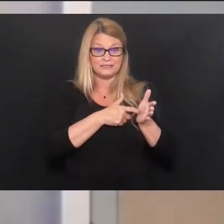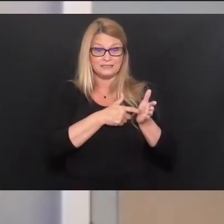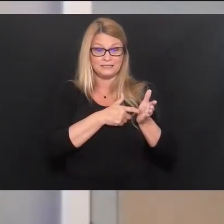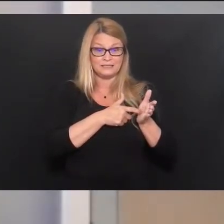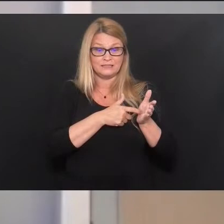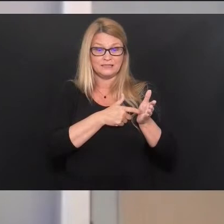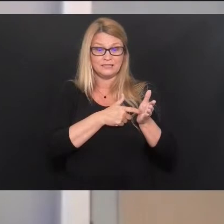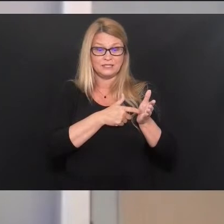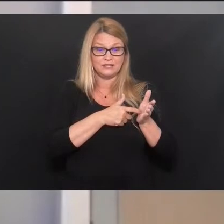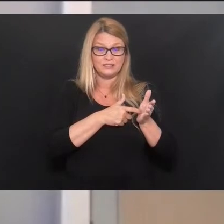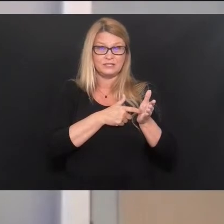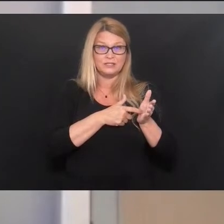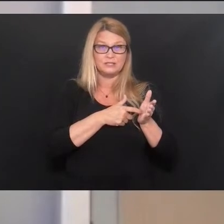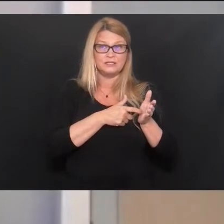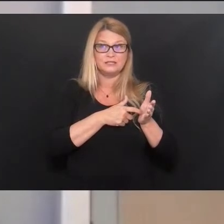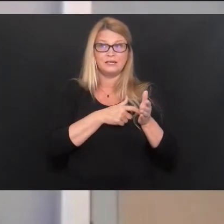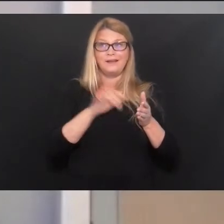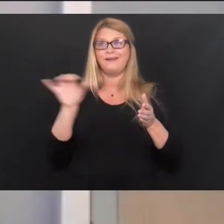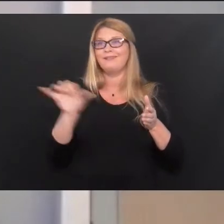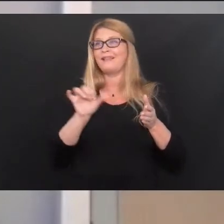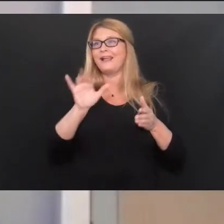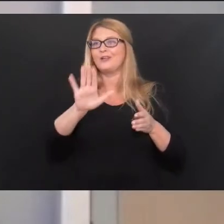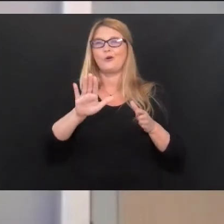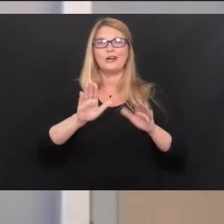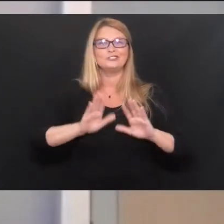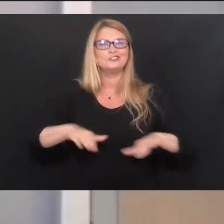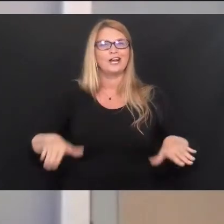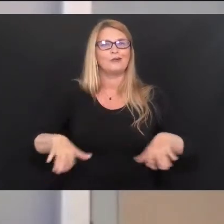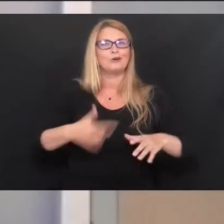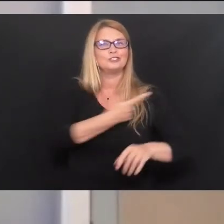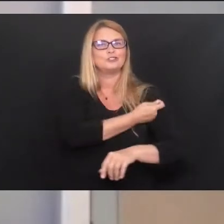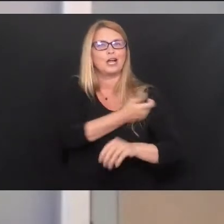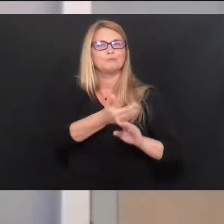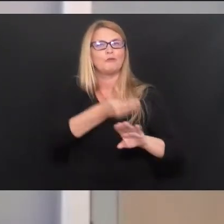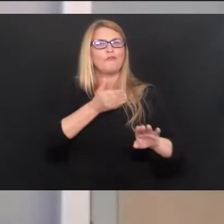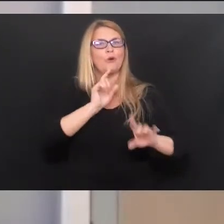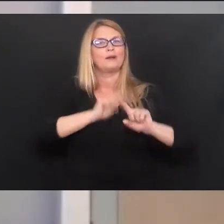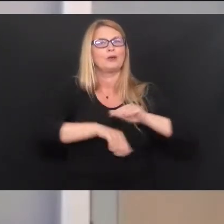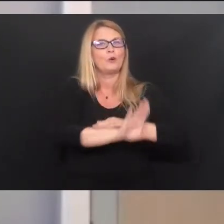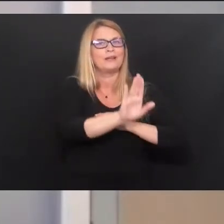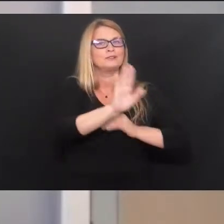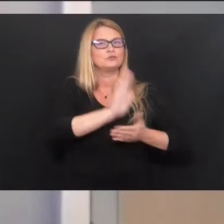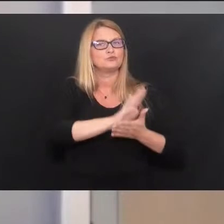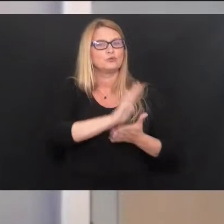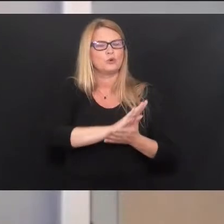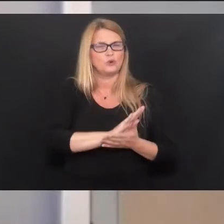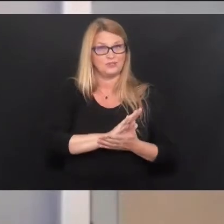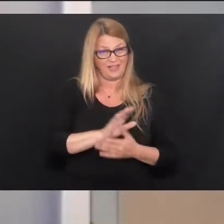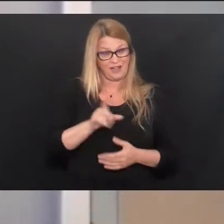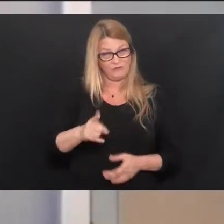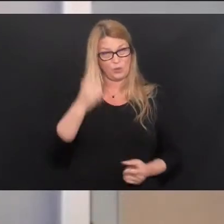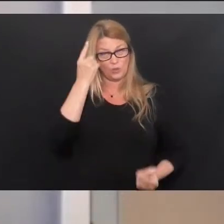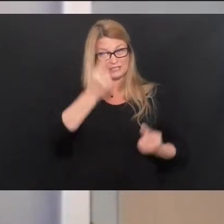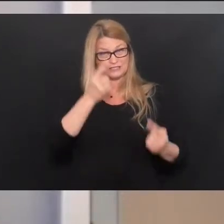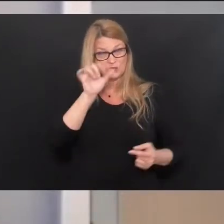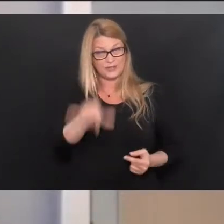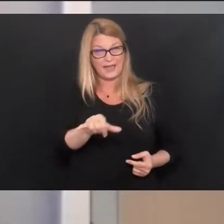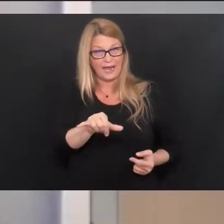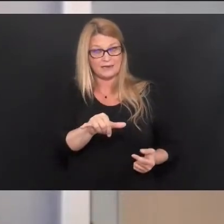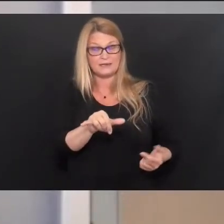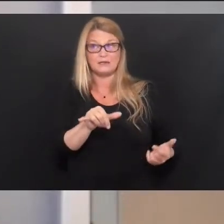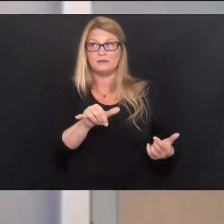get it, like your childhood shots that you have to get before you go to school. Has this crossed your mind, Governor? And is